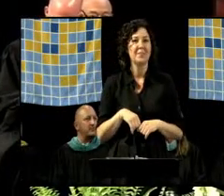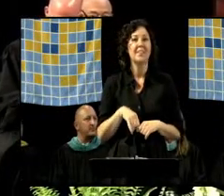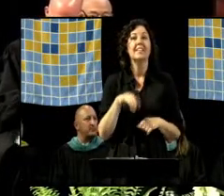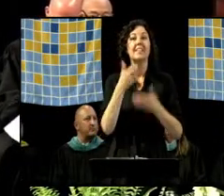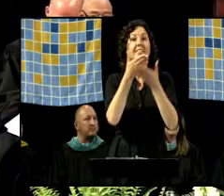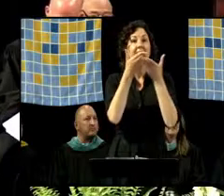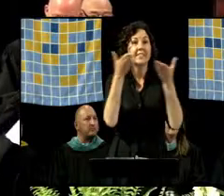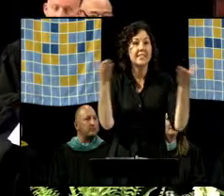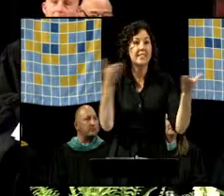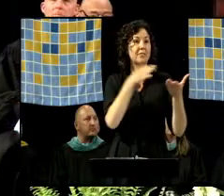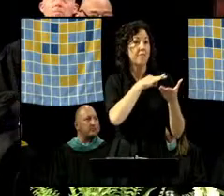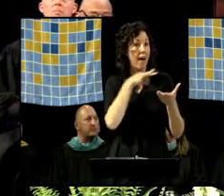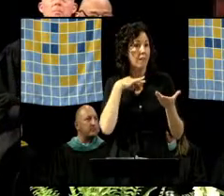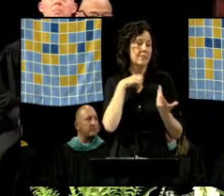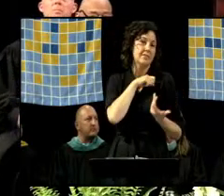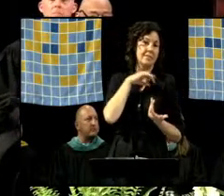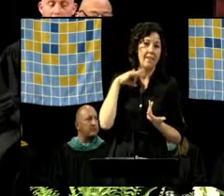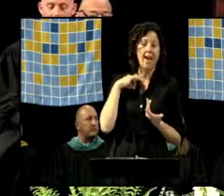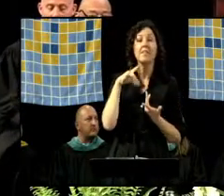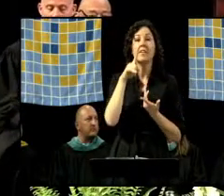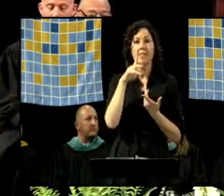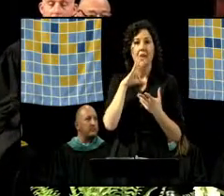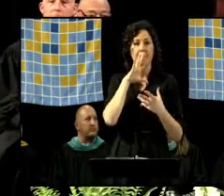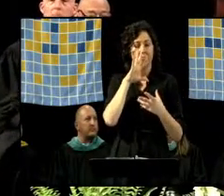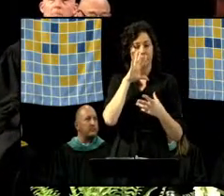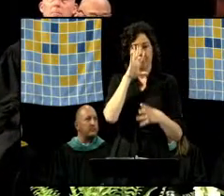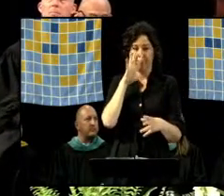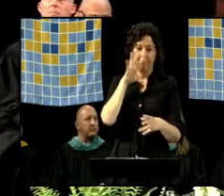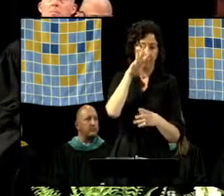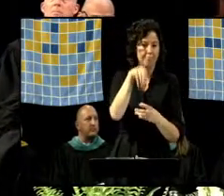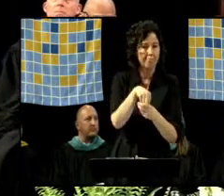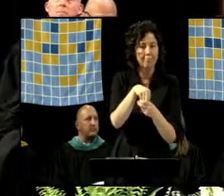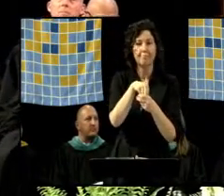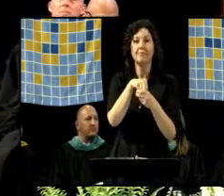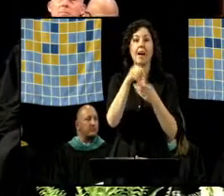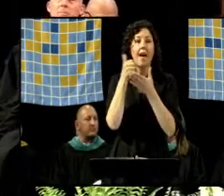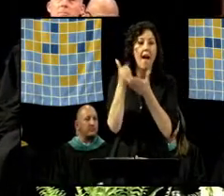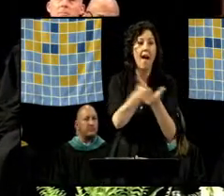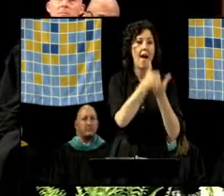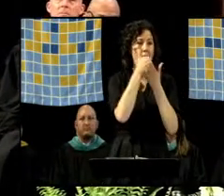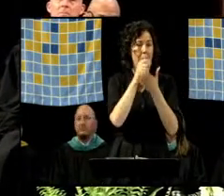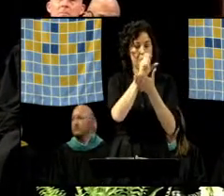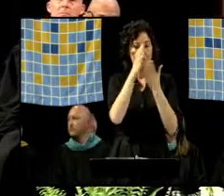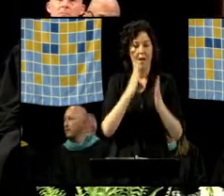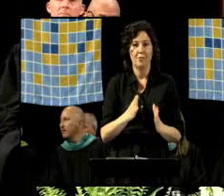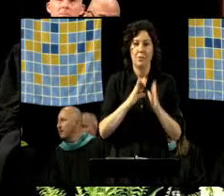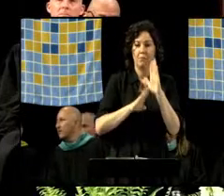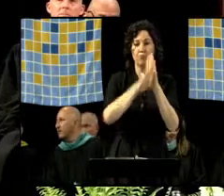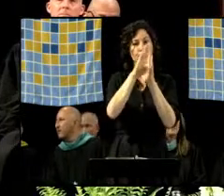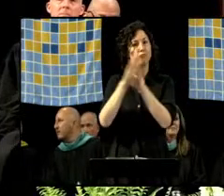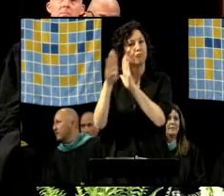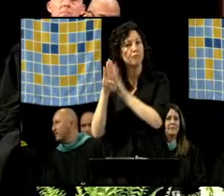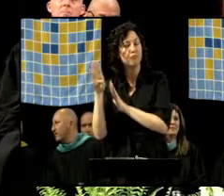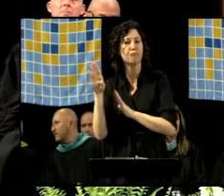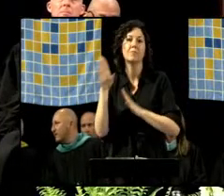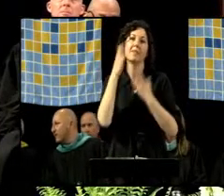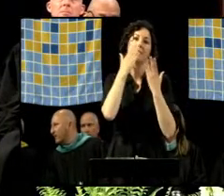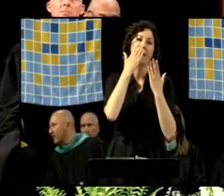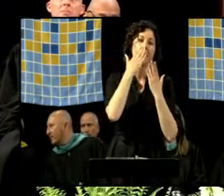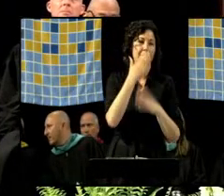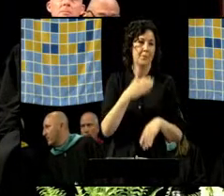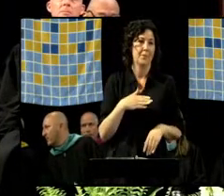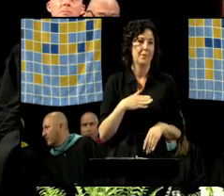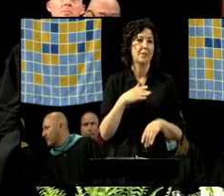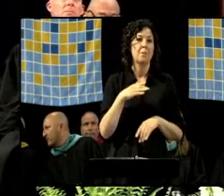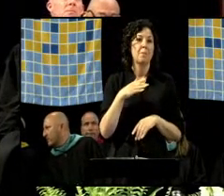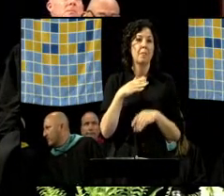staff members have dedicated themselves to the academic progress and success of all of our graduates. South Florence